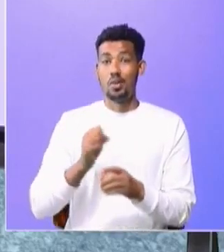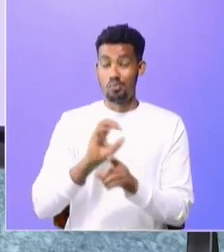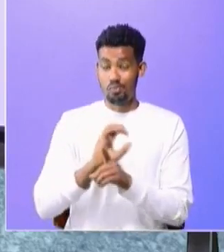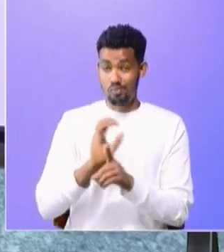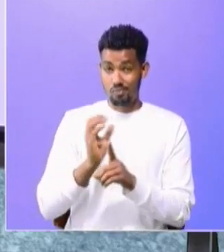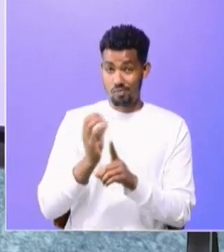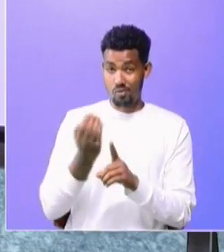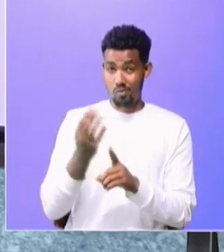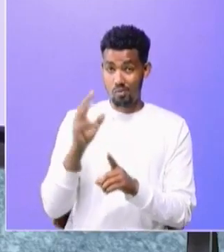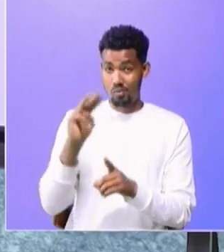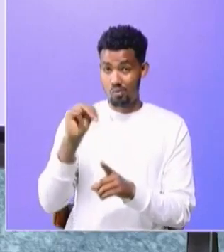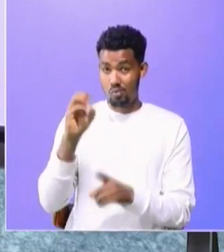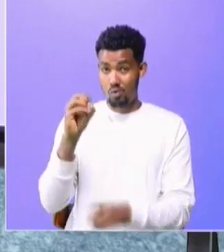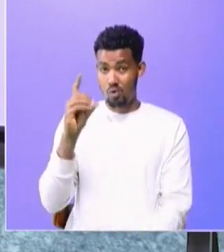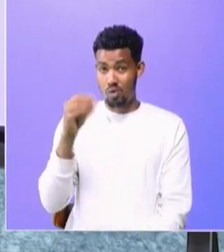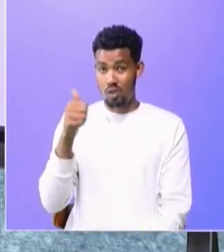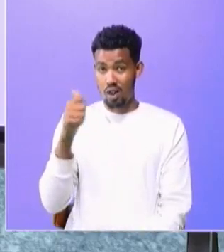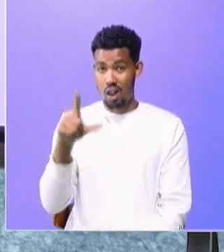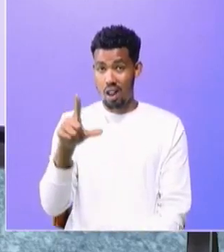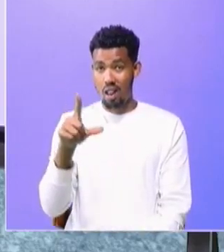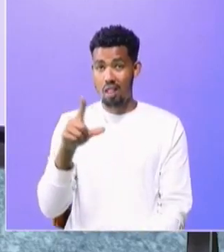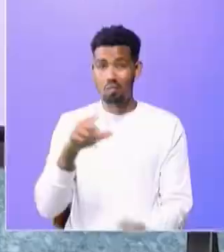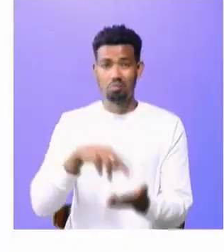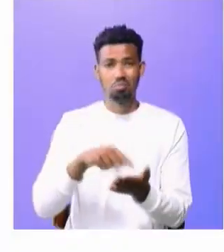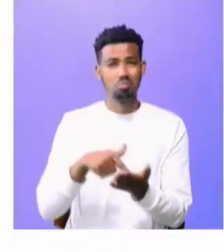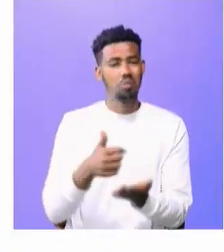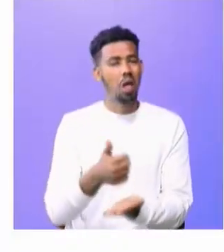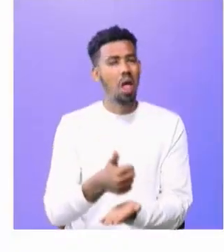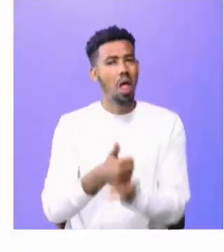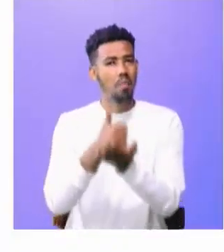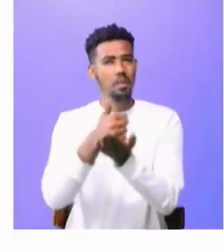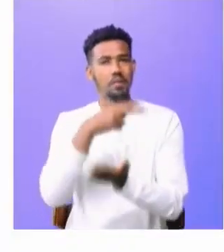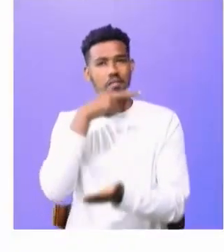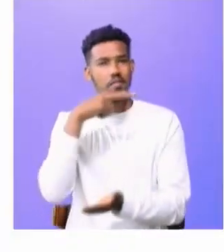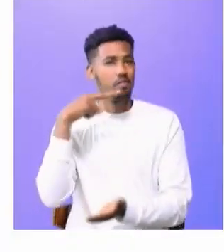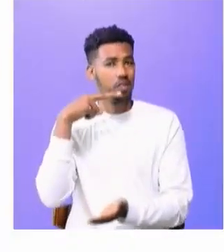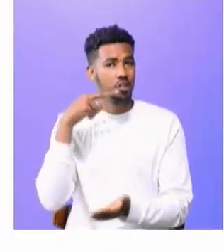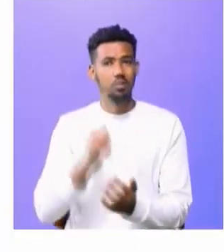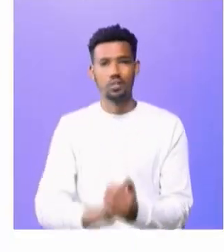that also called helping verbs. Helping